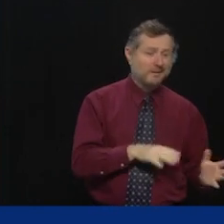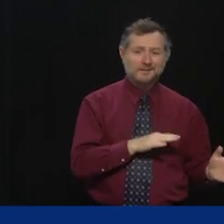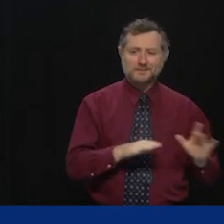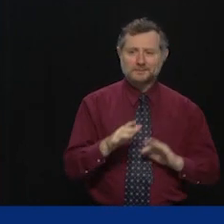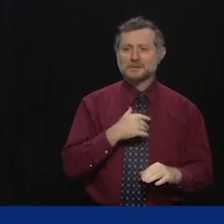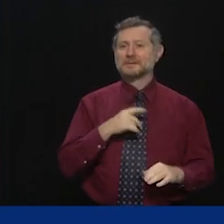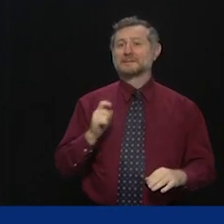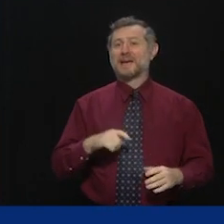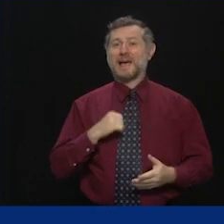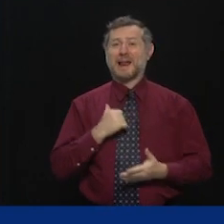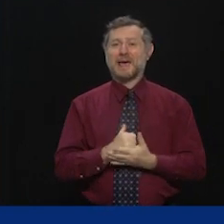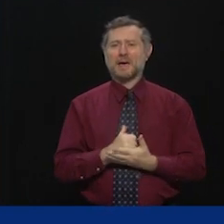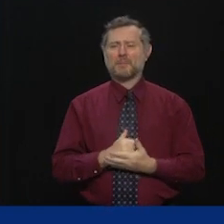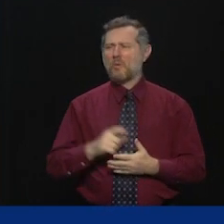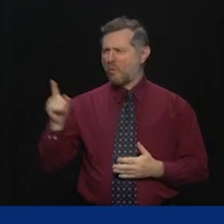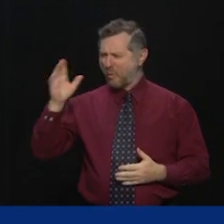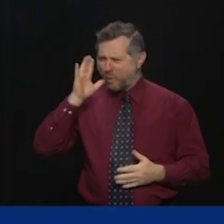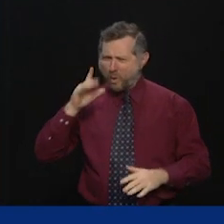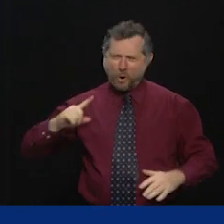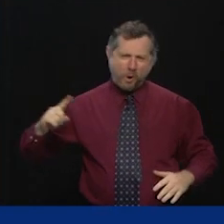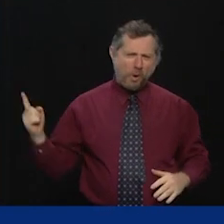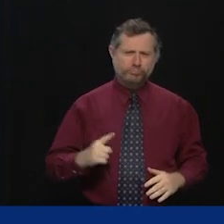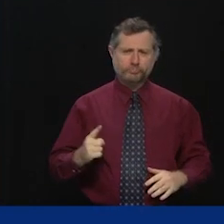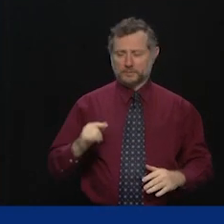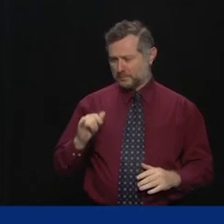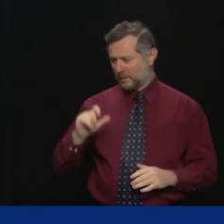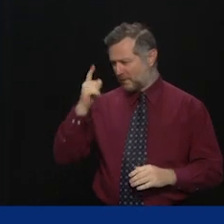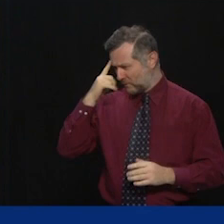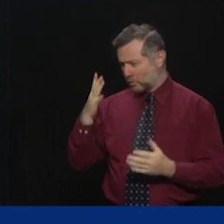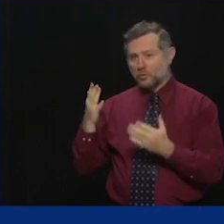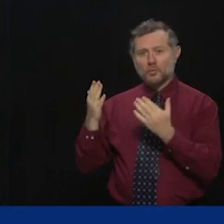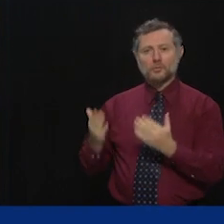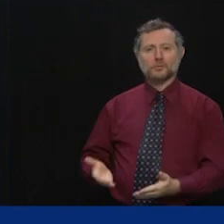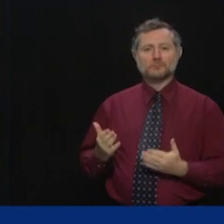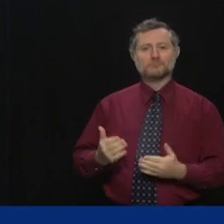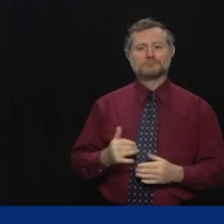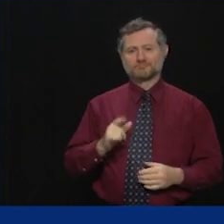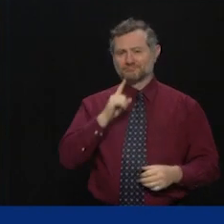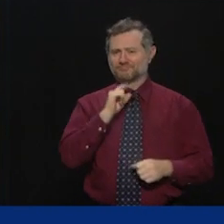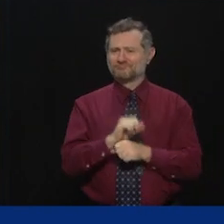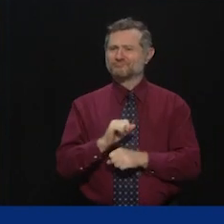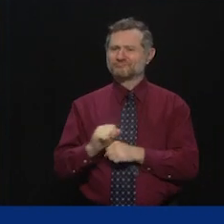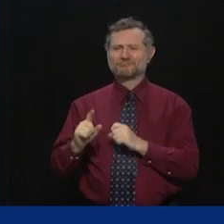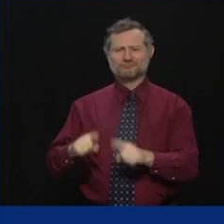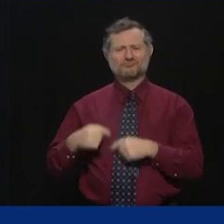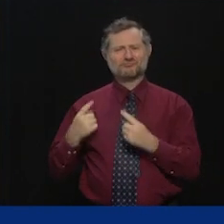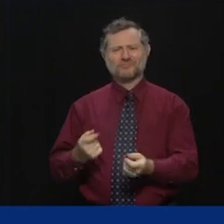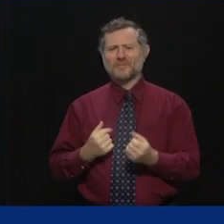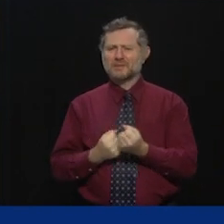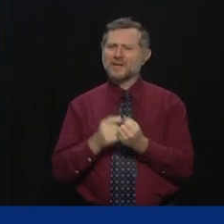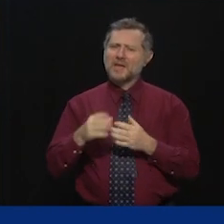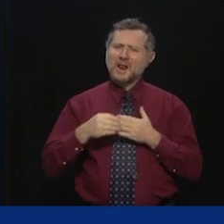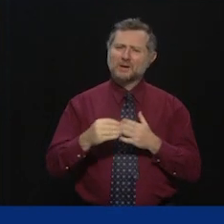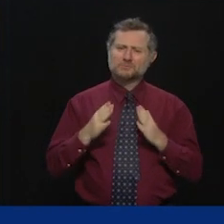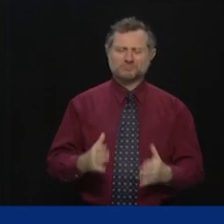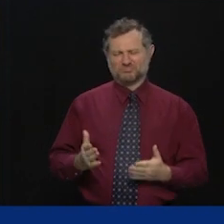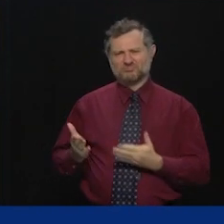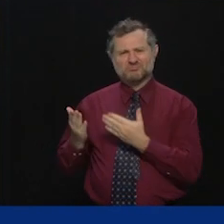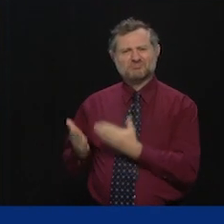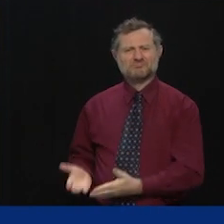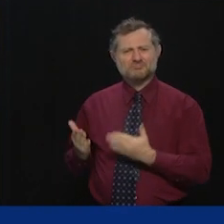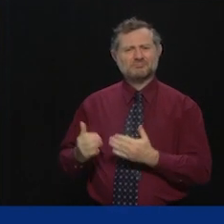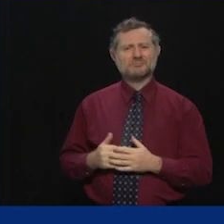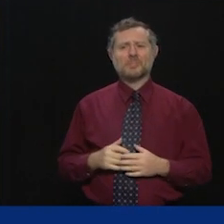most. And Governor Hochul has been able to continue to provide that leadership to all of